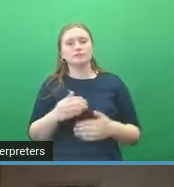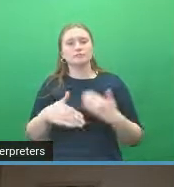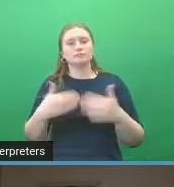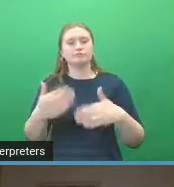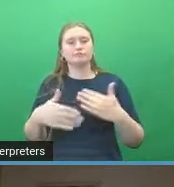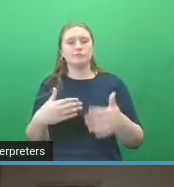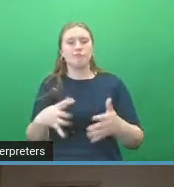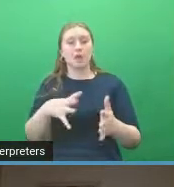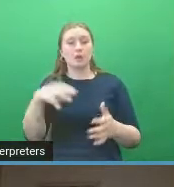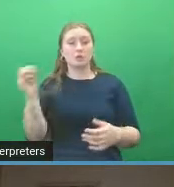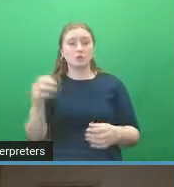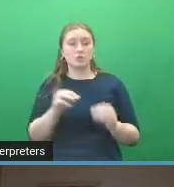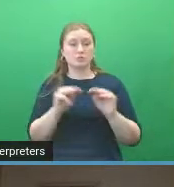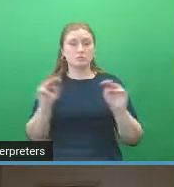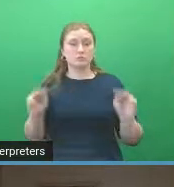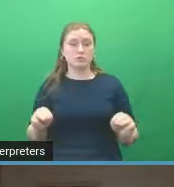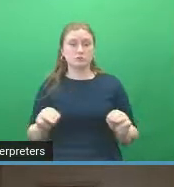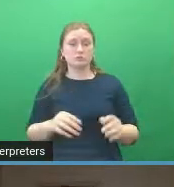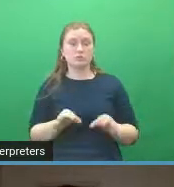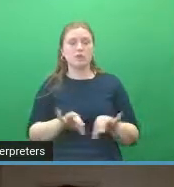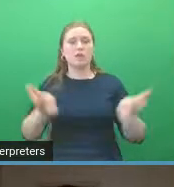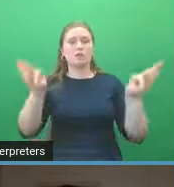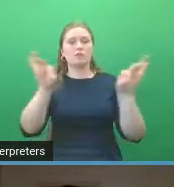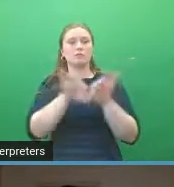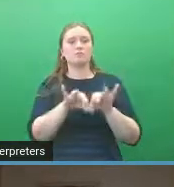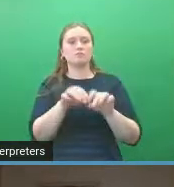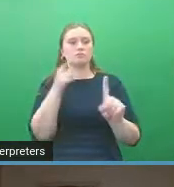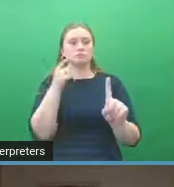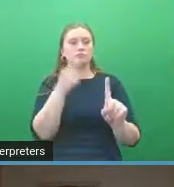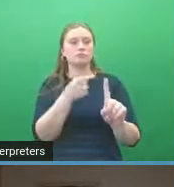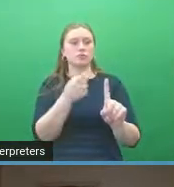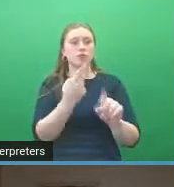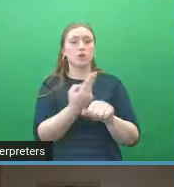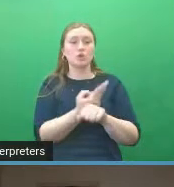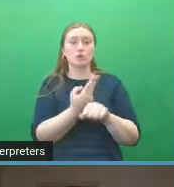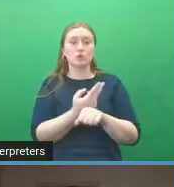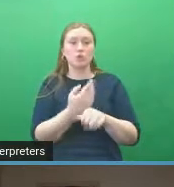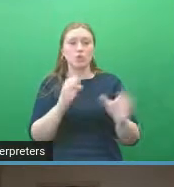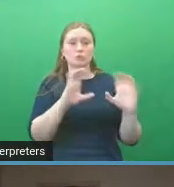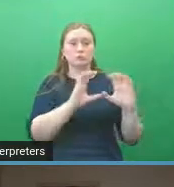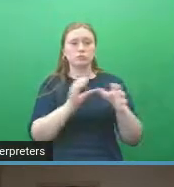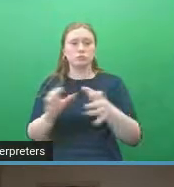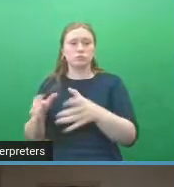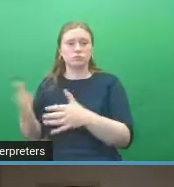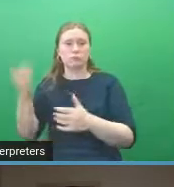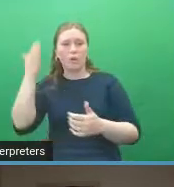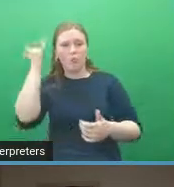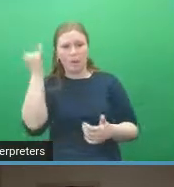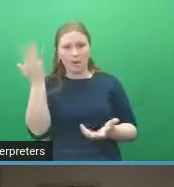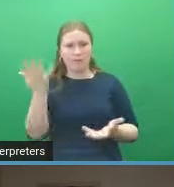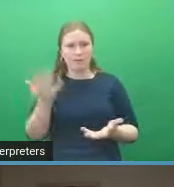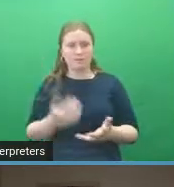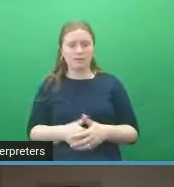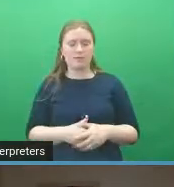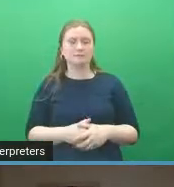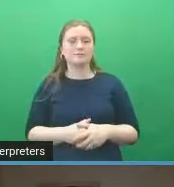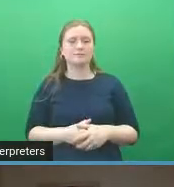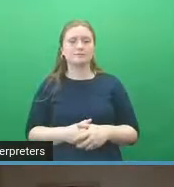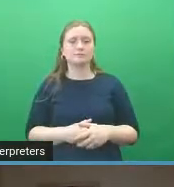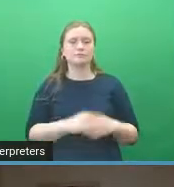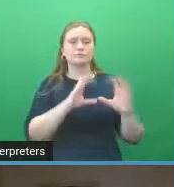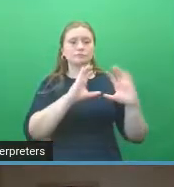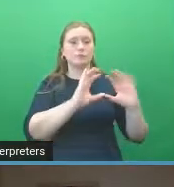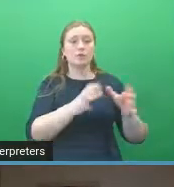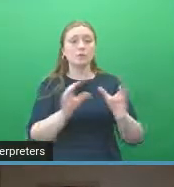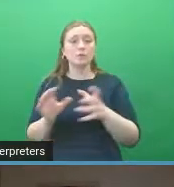rooms brings up some salient points about why to use breakout rooms. They mentioned something I stated earlier about modes of communication. In a breakout room, you may